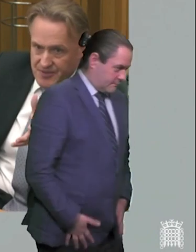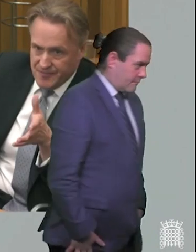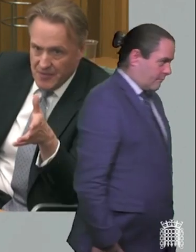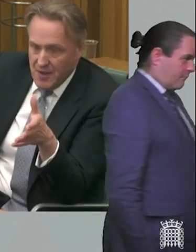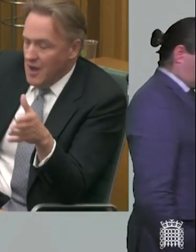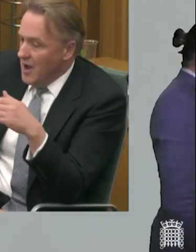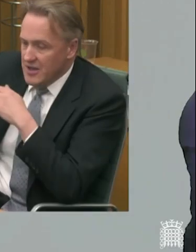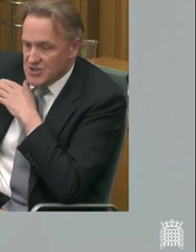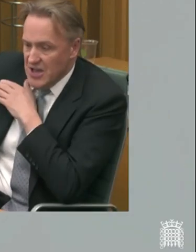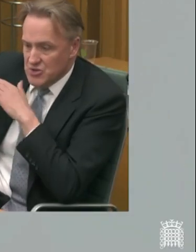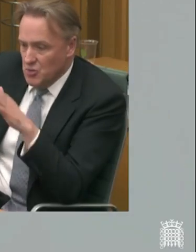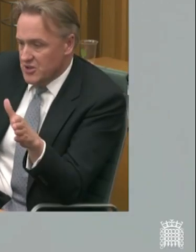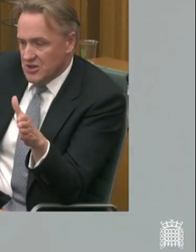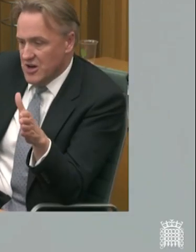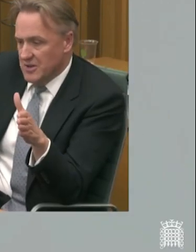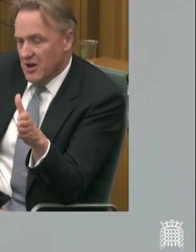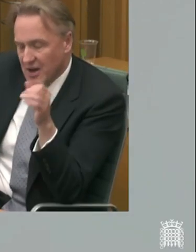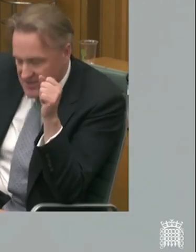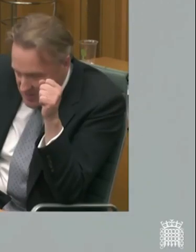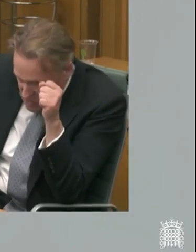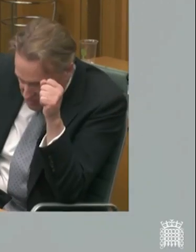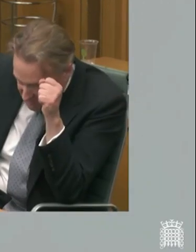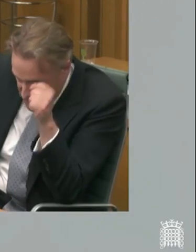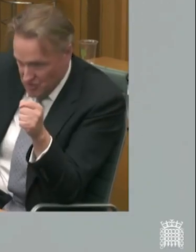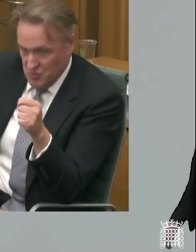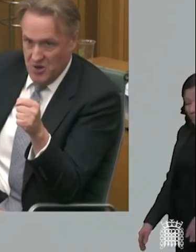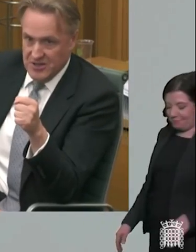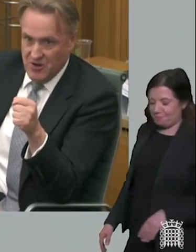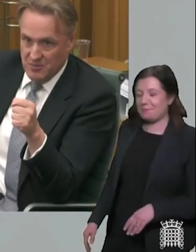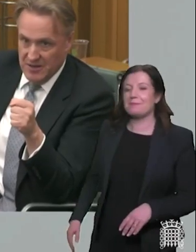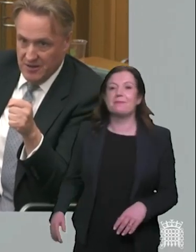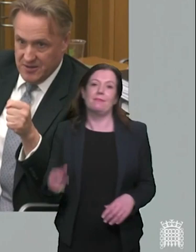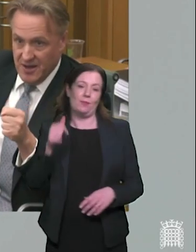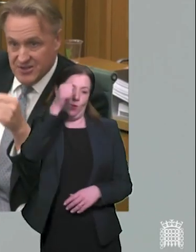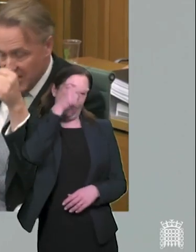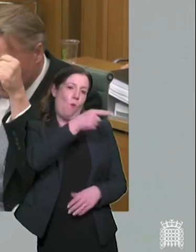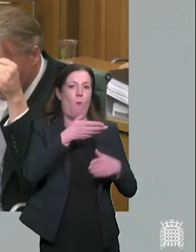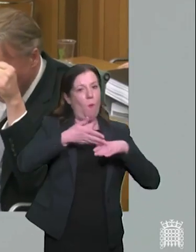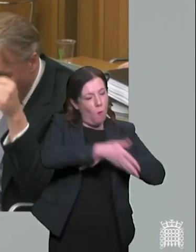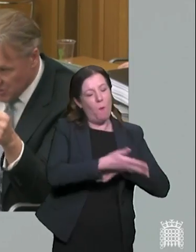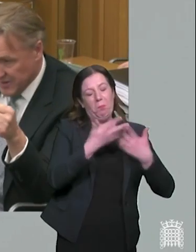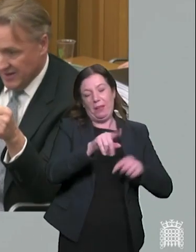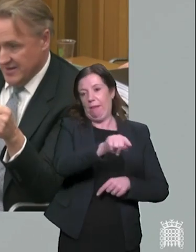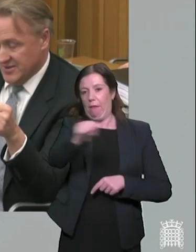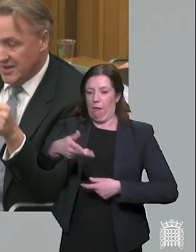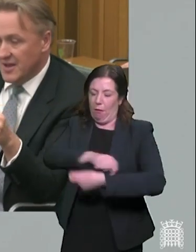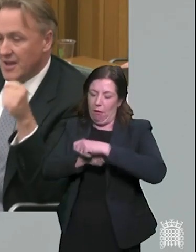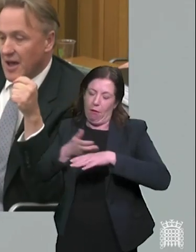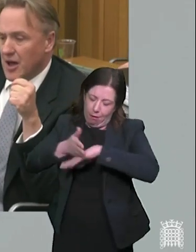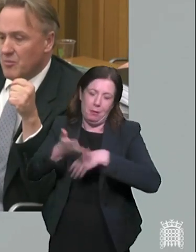incredibly hard. I accept you worked incredibly hard. I accept your officials worked incredibly hard. I accept that you were